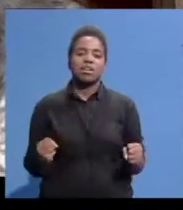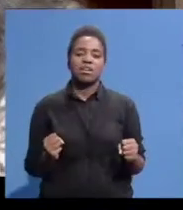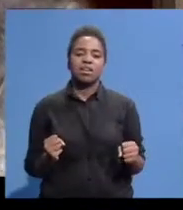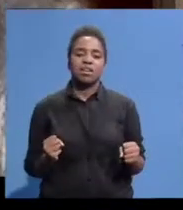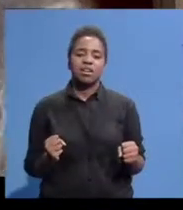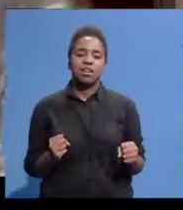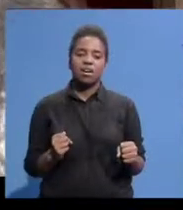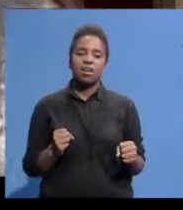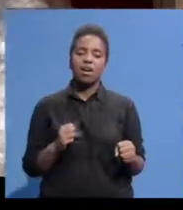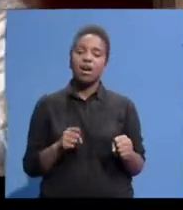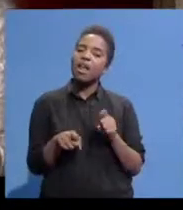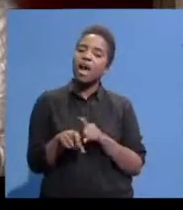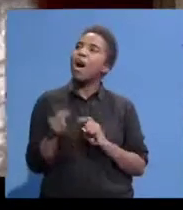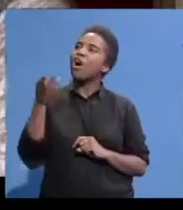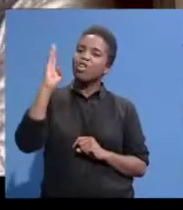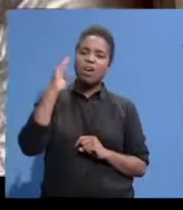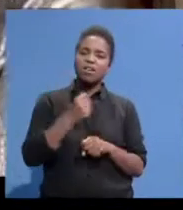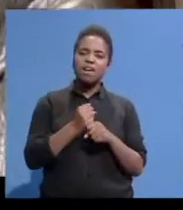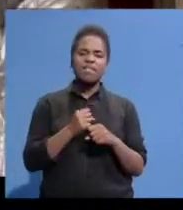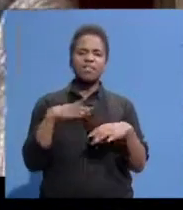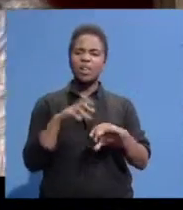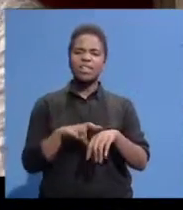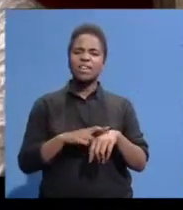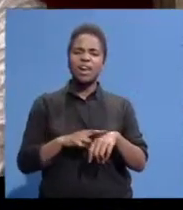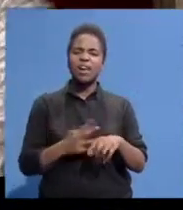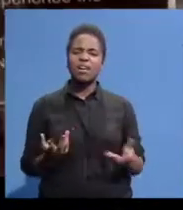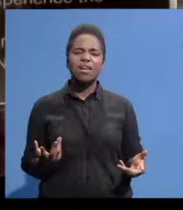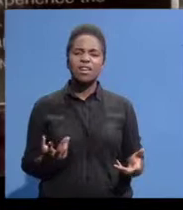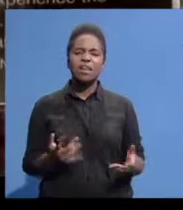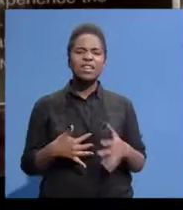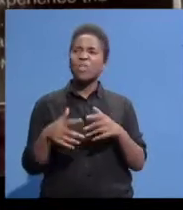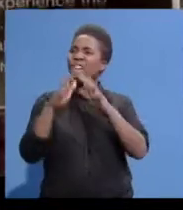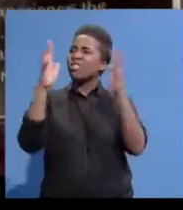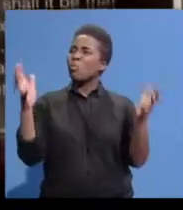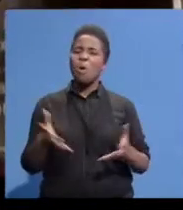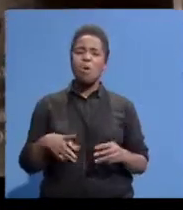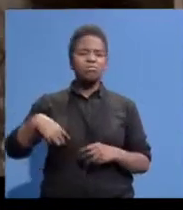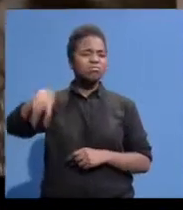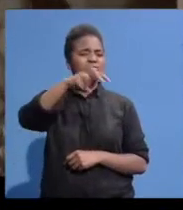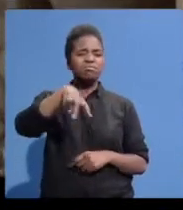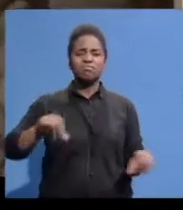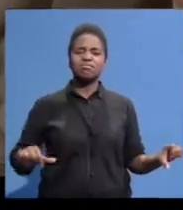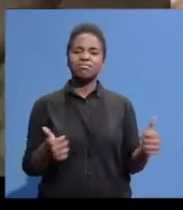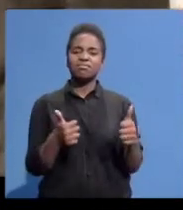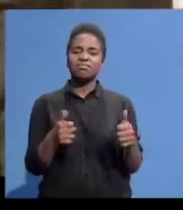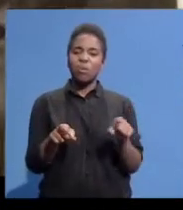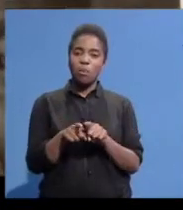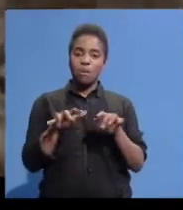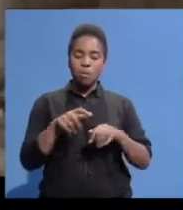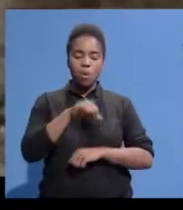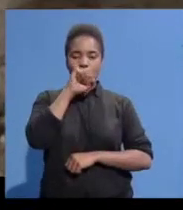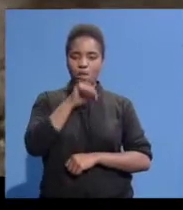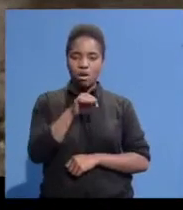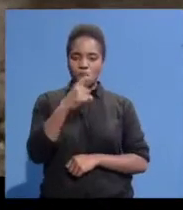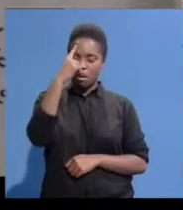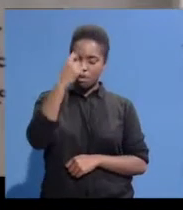look at everything. And that's why Mandela has so much respect all over the world, even overseas, because of the person he is and the beliefs